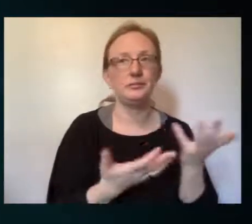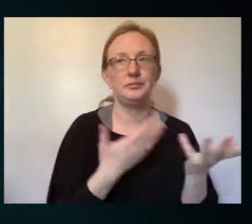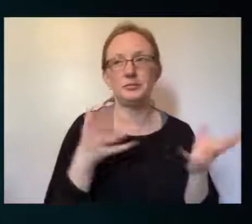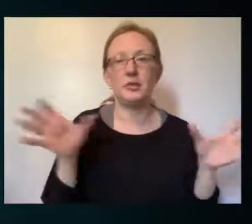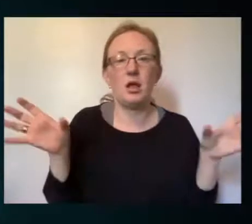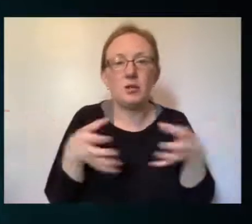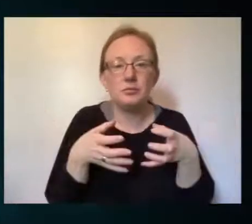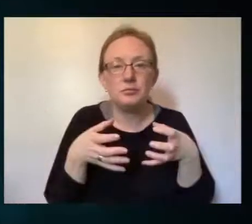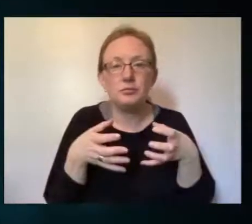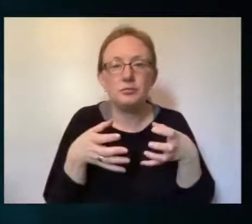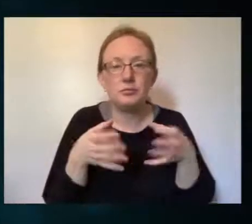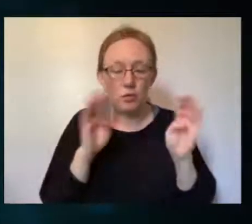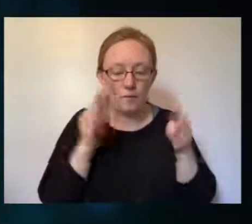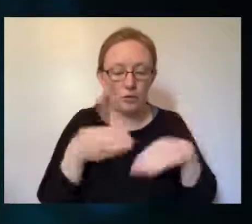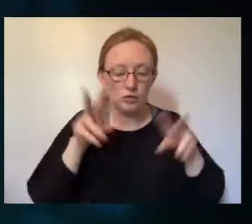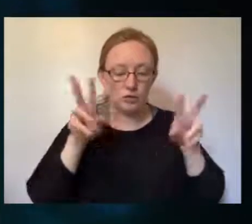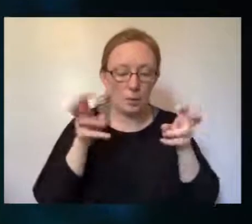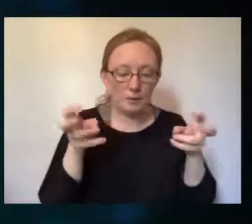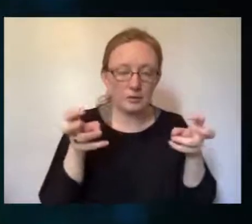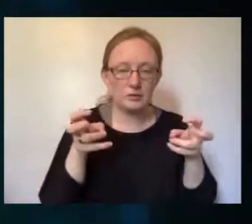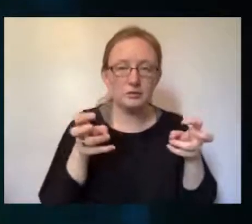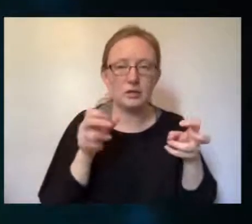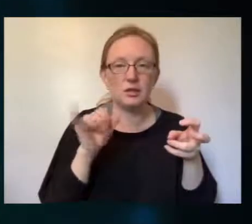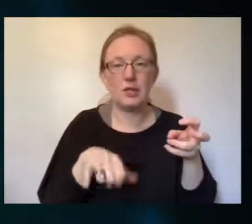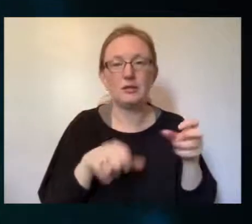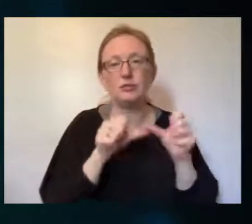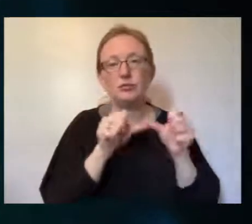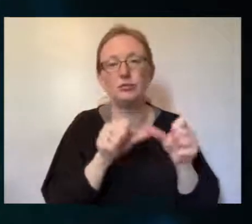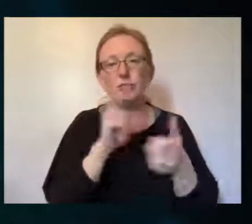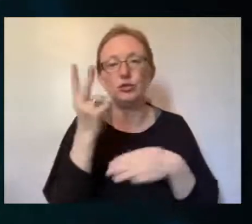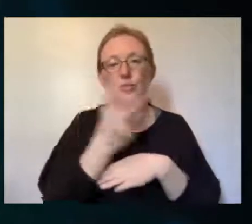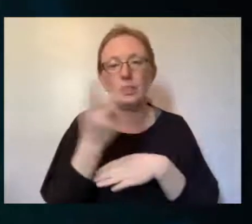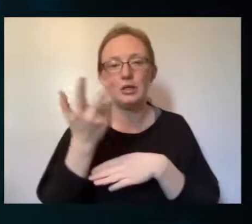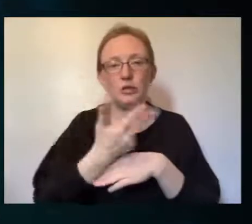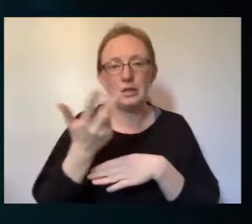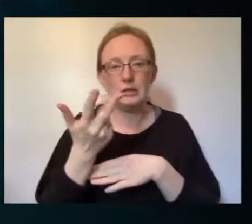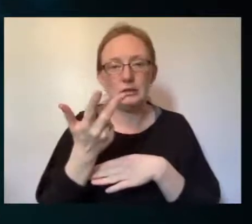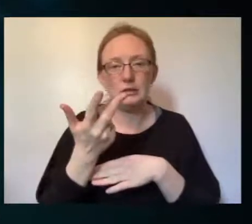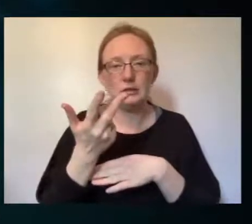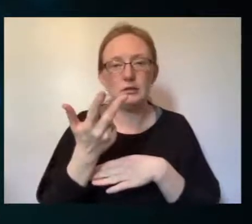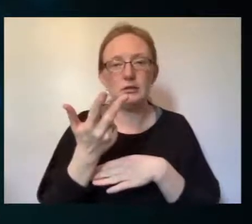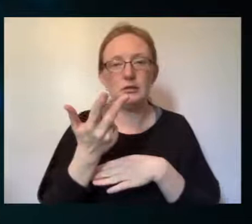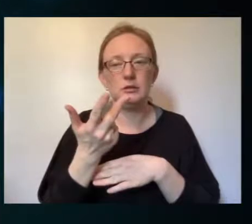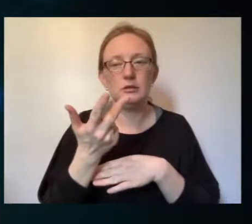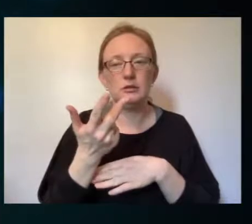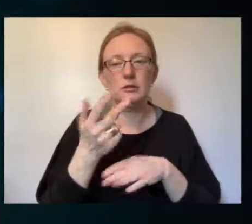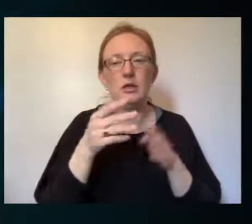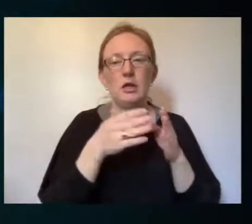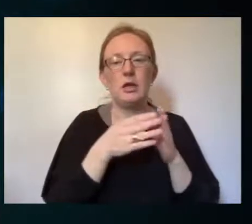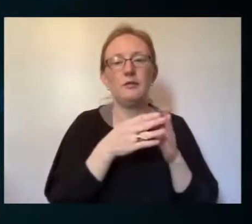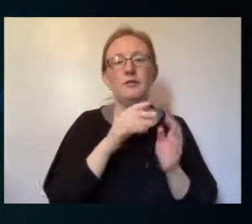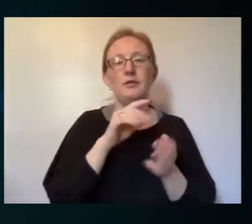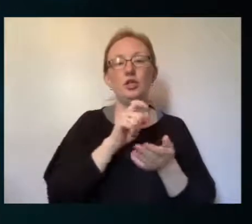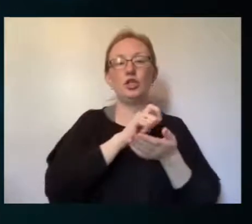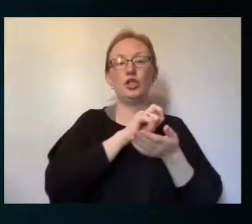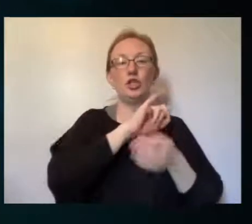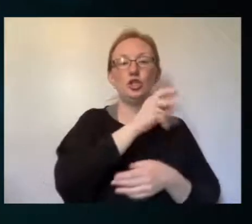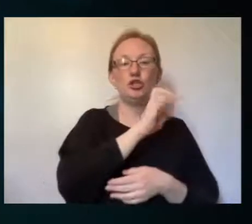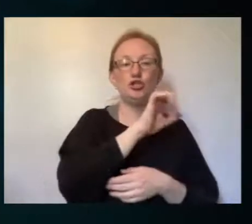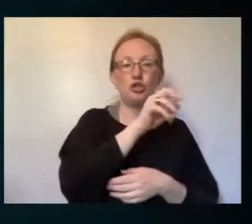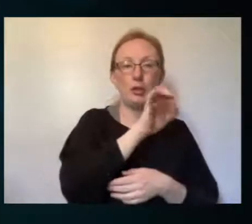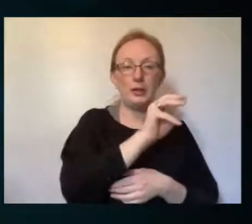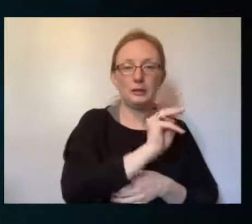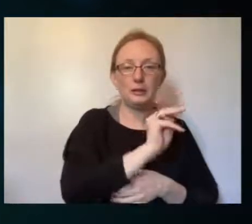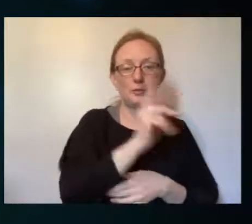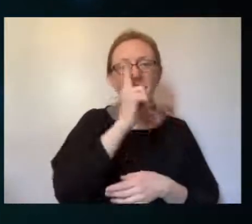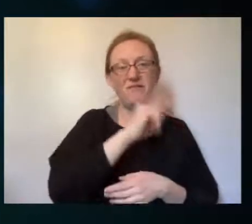get-togethers where we will focus on a topic and it will go for like 2-3 days. And so we have, journalism and fake news, for instance. That